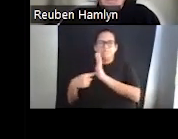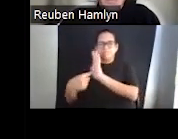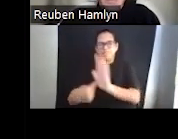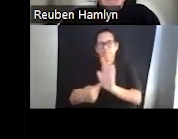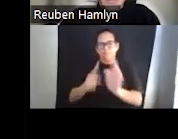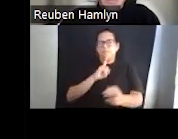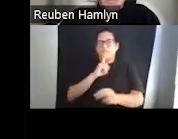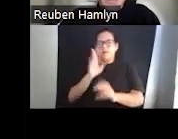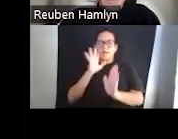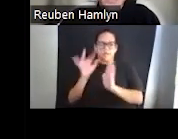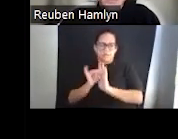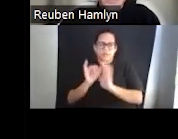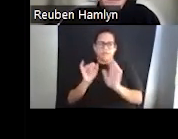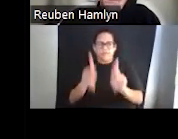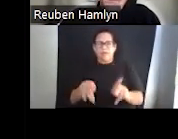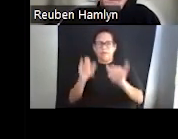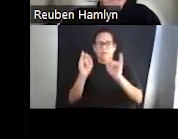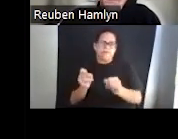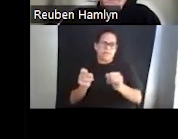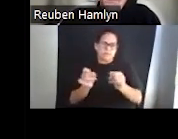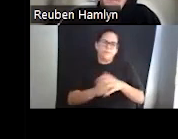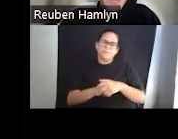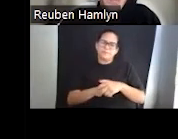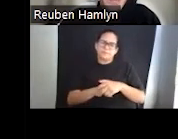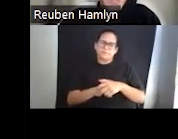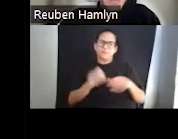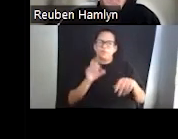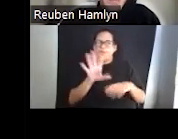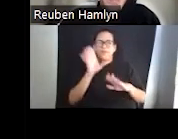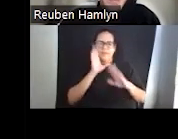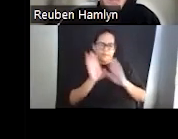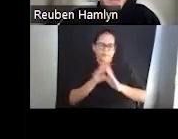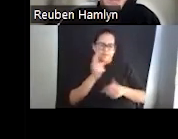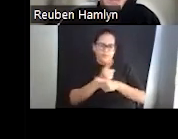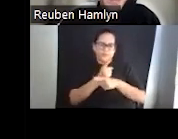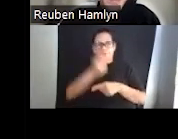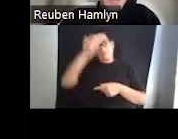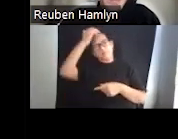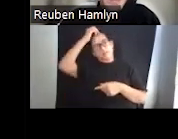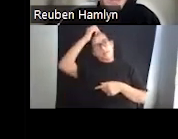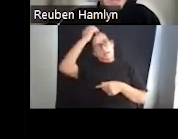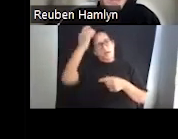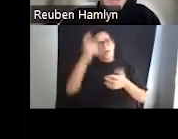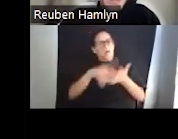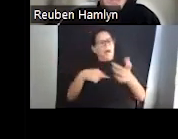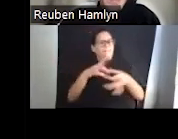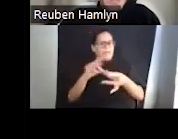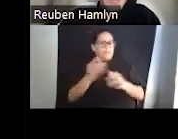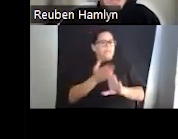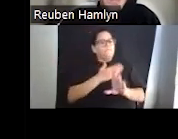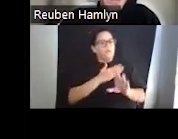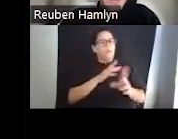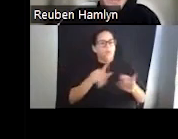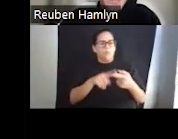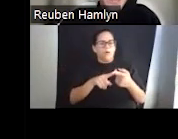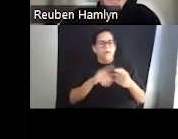real identity of an individual or their image, right? So this is what I mentioned before of like, we ran